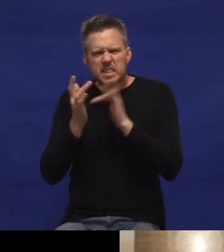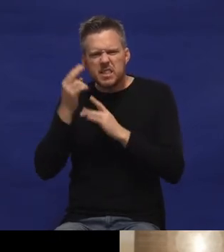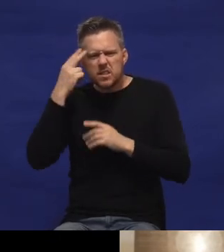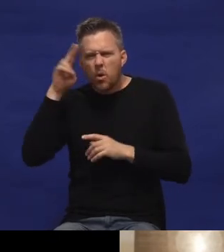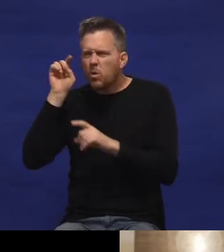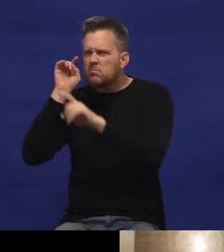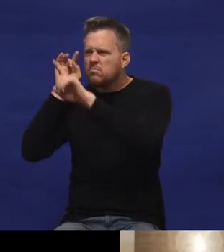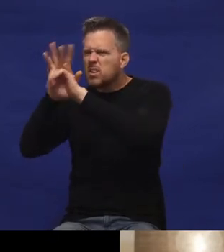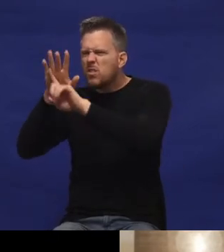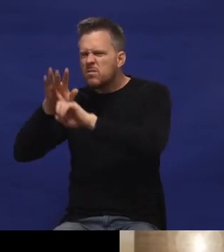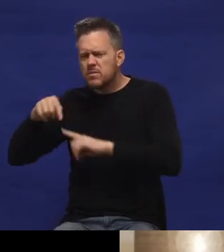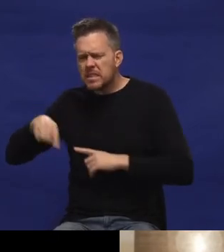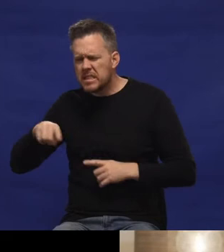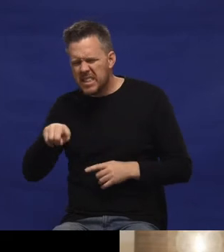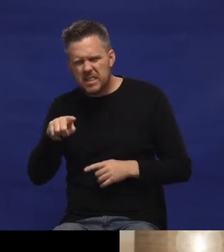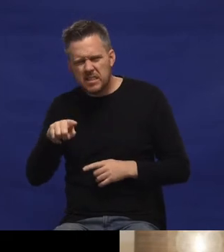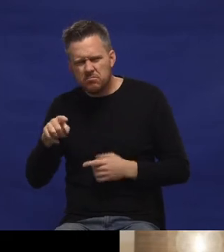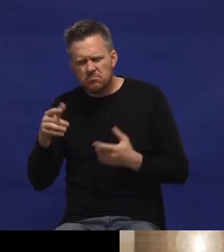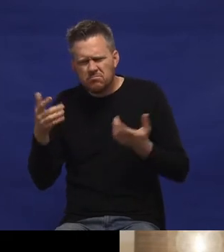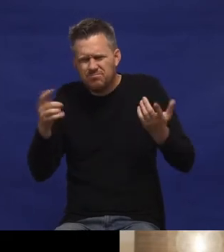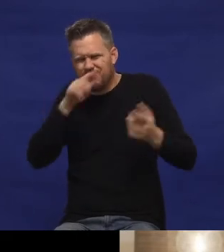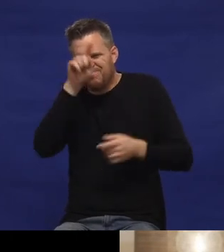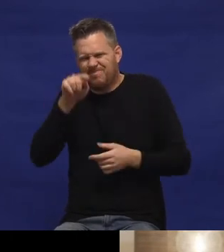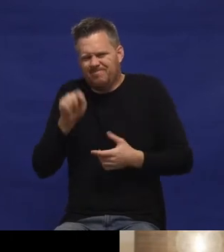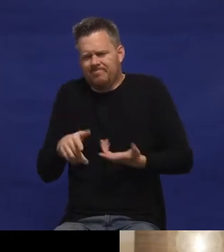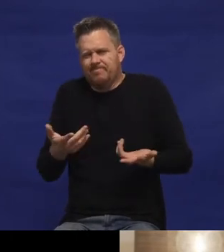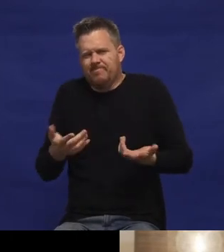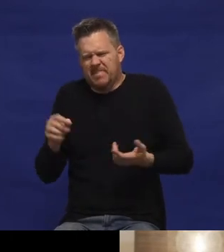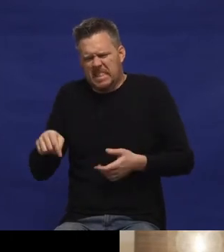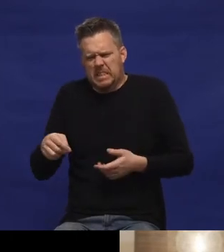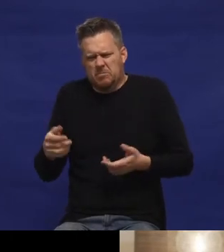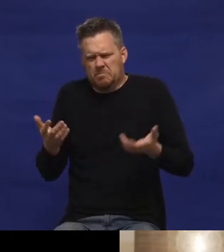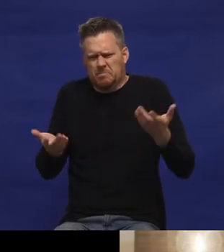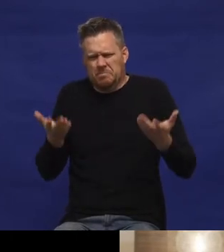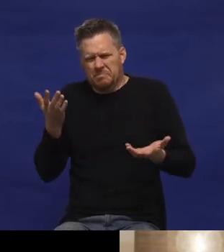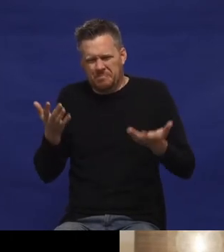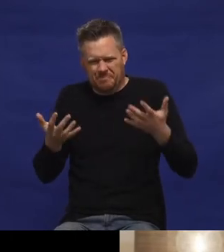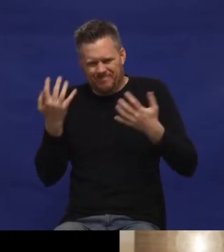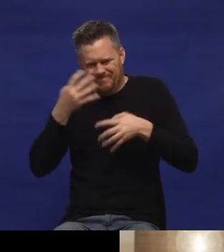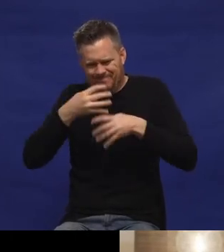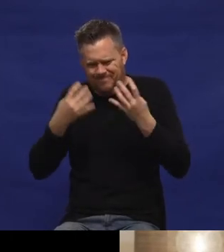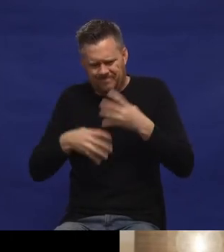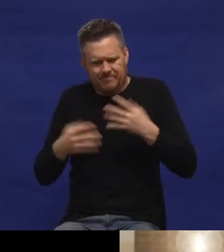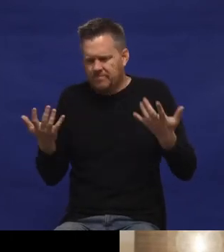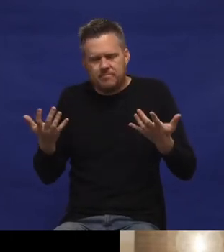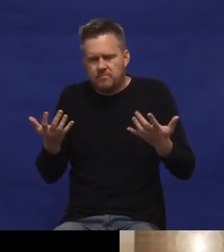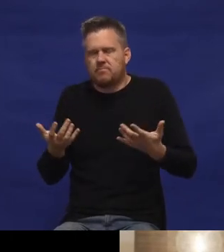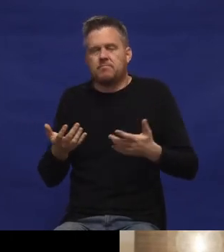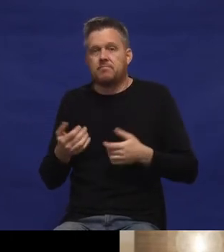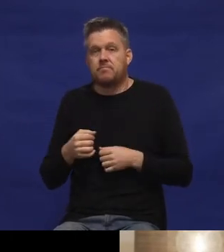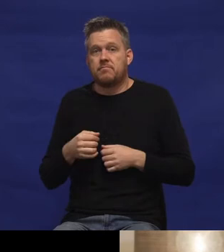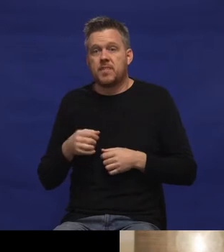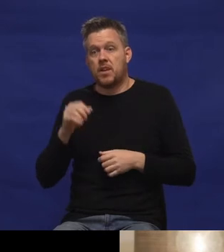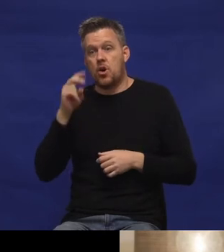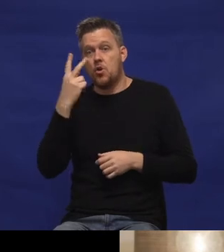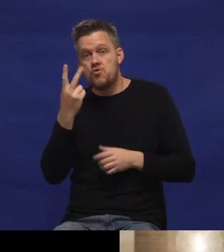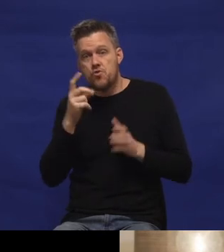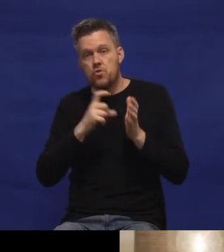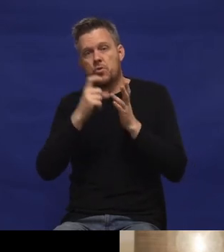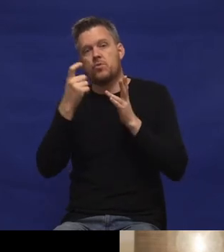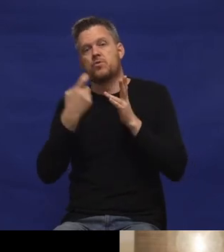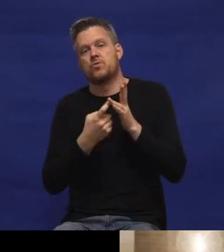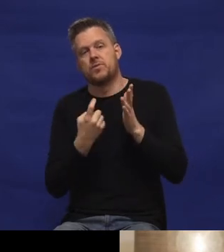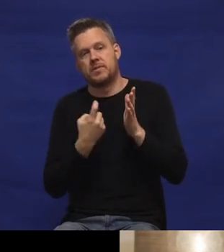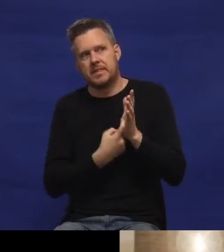calling himself the serpent or the snake? What's going on here? Well, check it out. 2 Corinthians chapter 5,